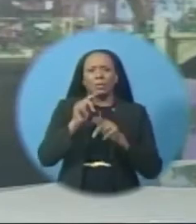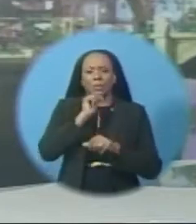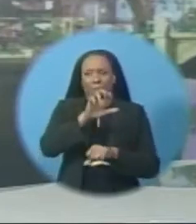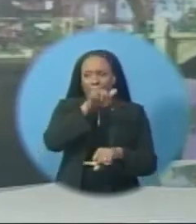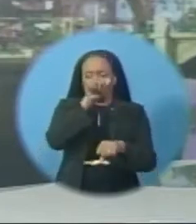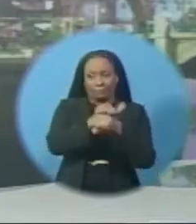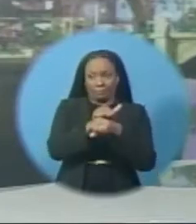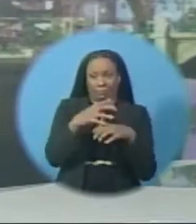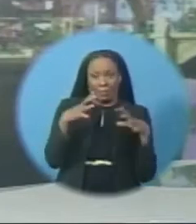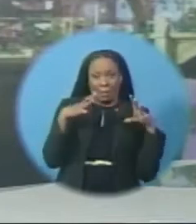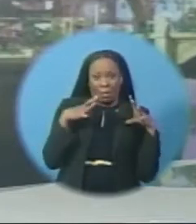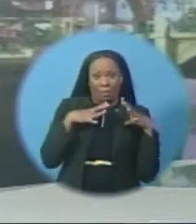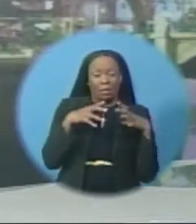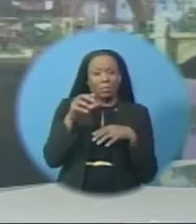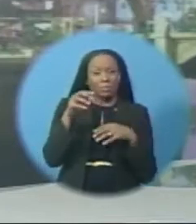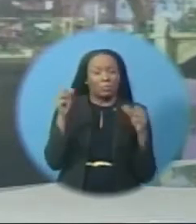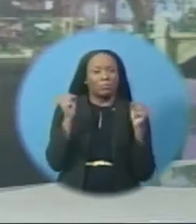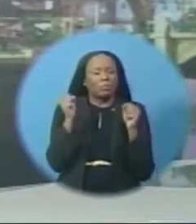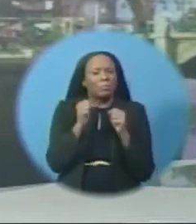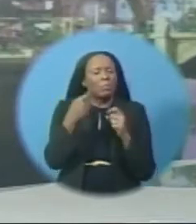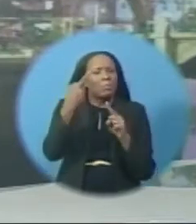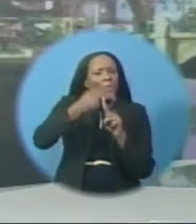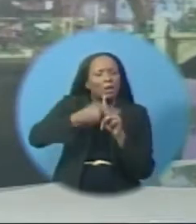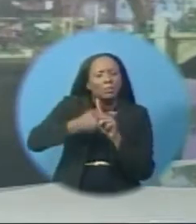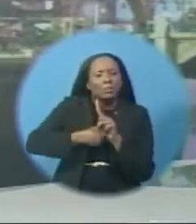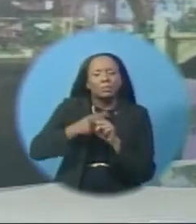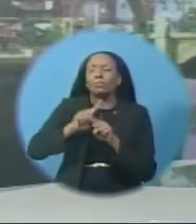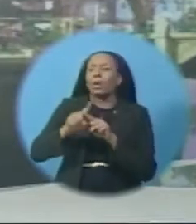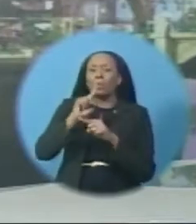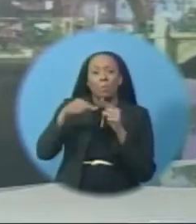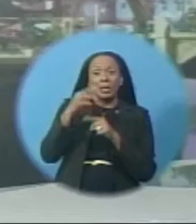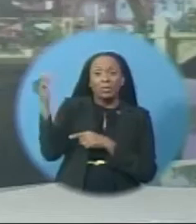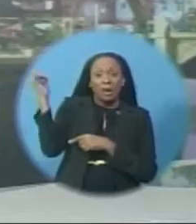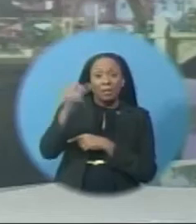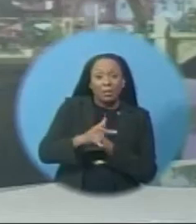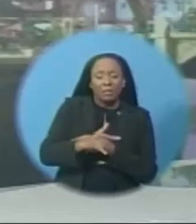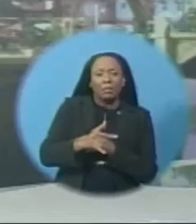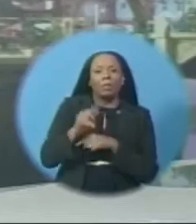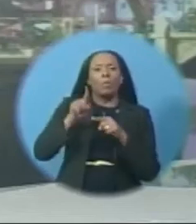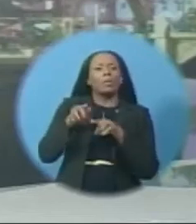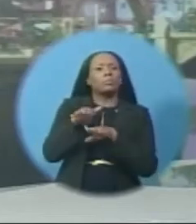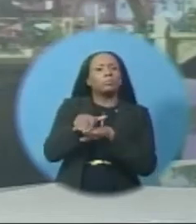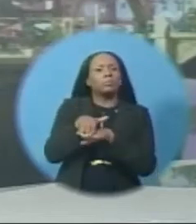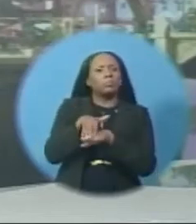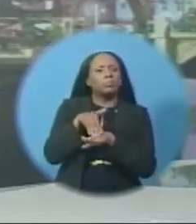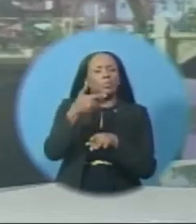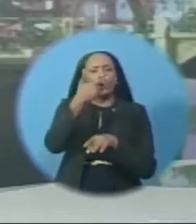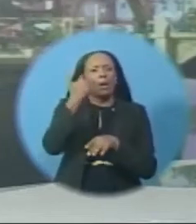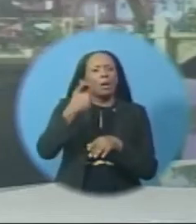in the traditional winter months, a lot of visitors are now traveling during the slower periods because the rates offered are much better.